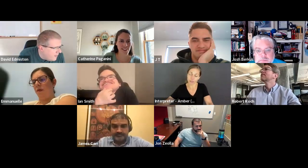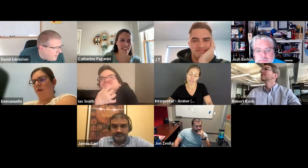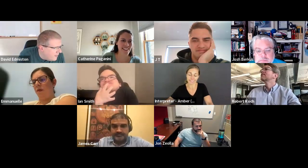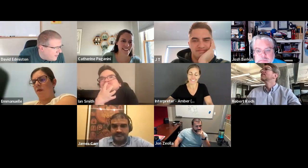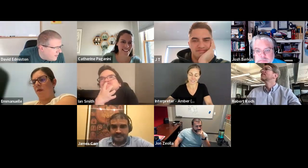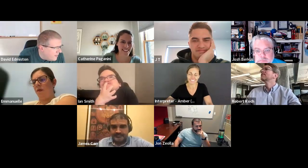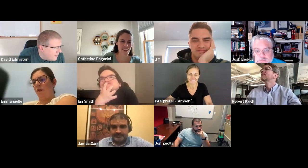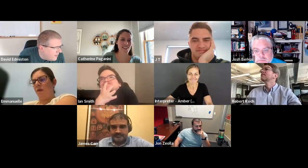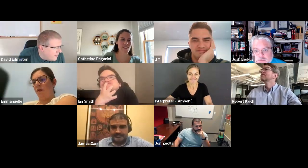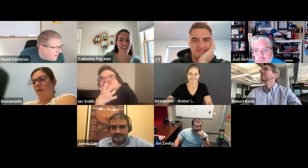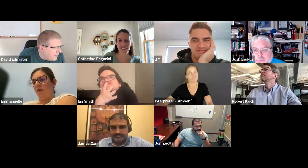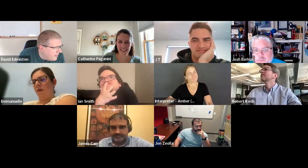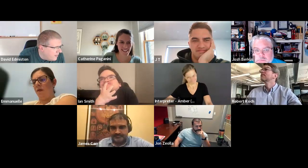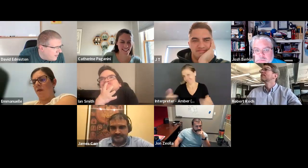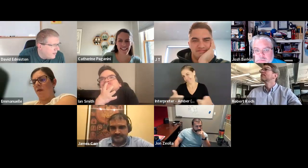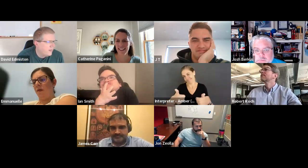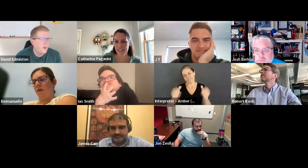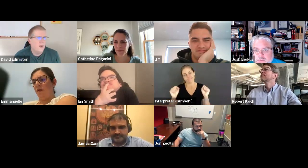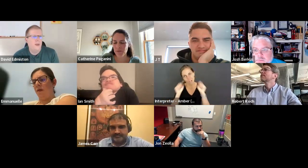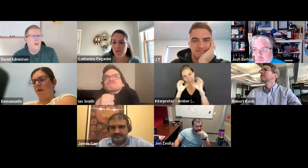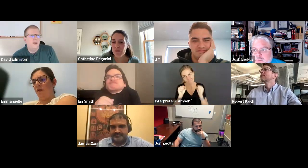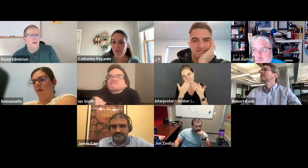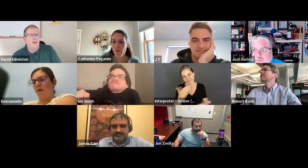able to follow the discussion. Awesome, thank you, yeah.